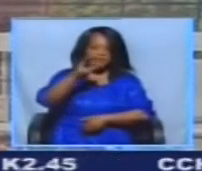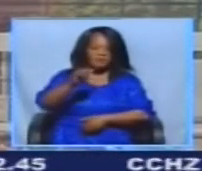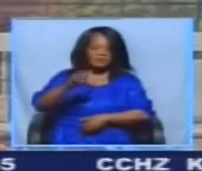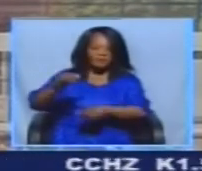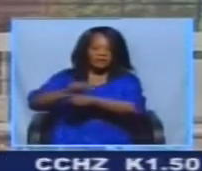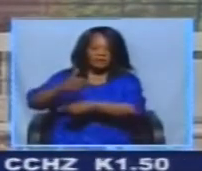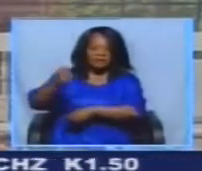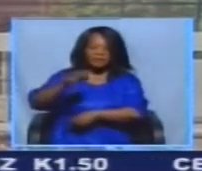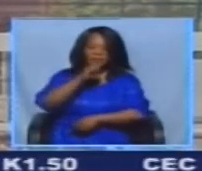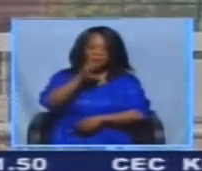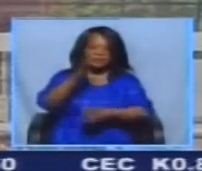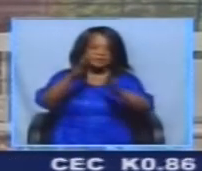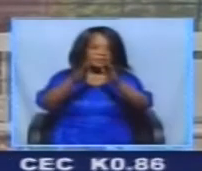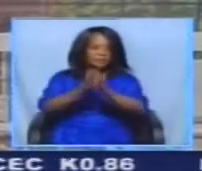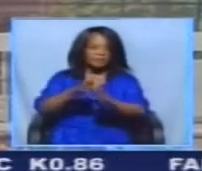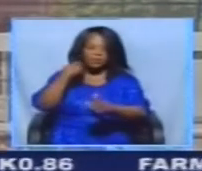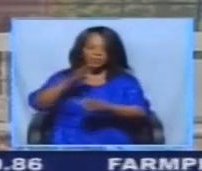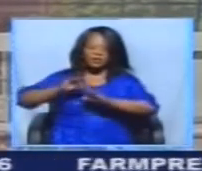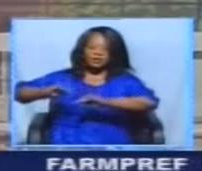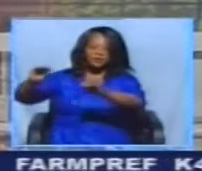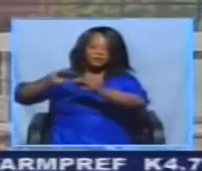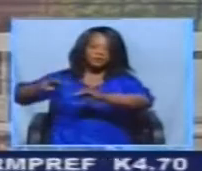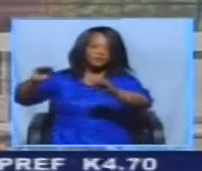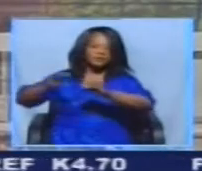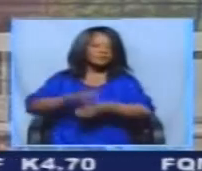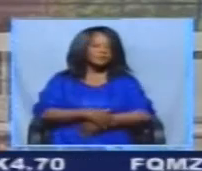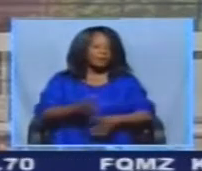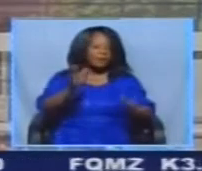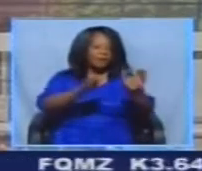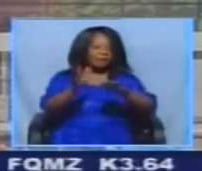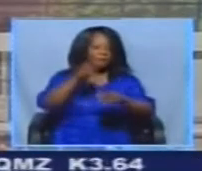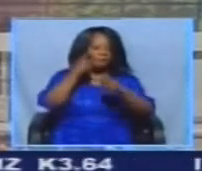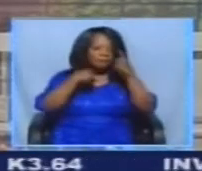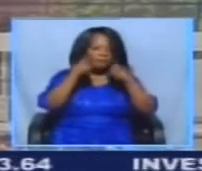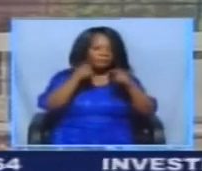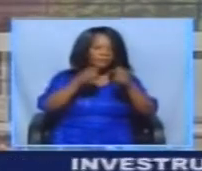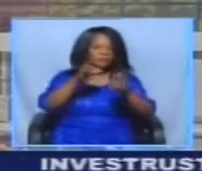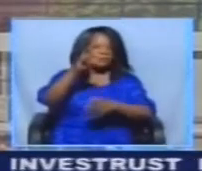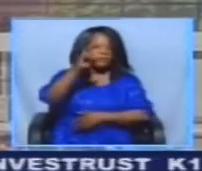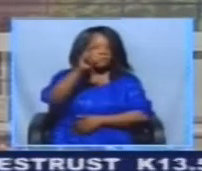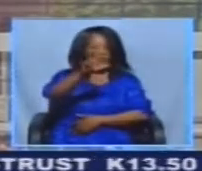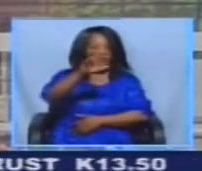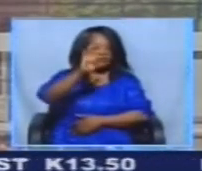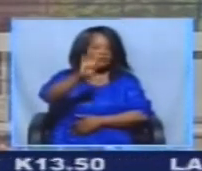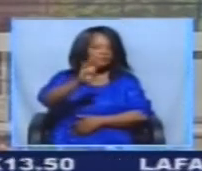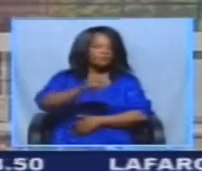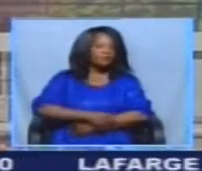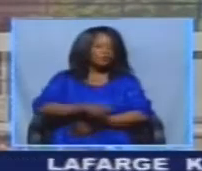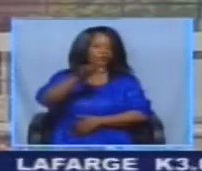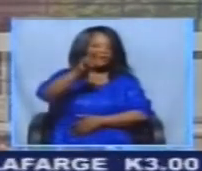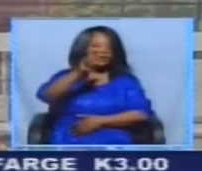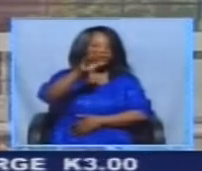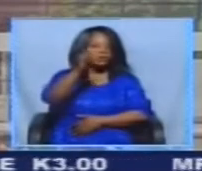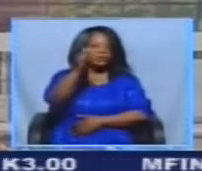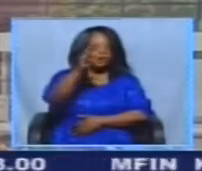media houses that he taught. The funeral of Mr. Nkandu is being held at house number 34, Loanja Street in